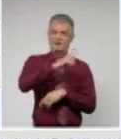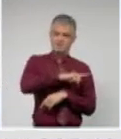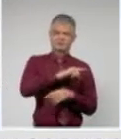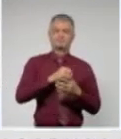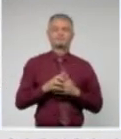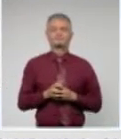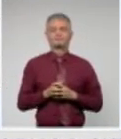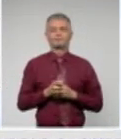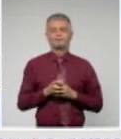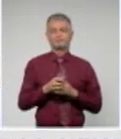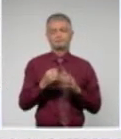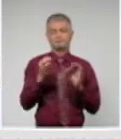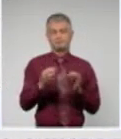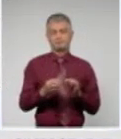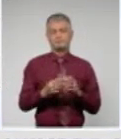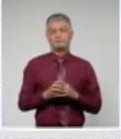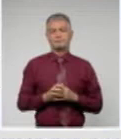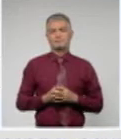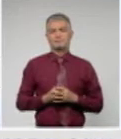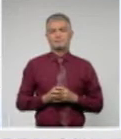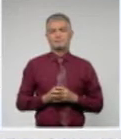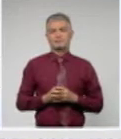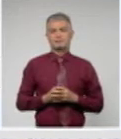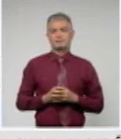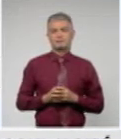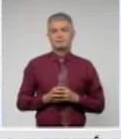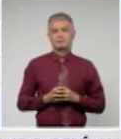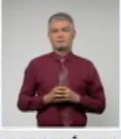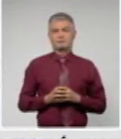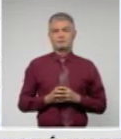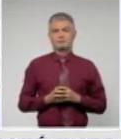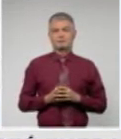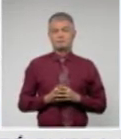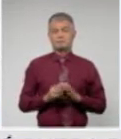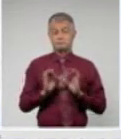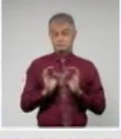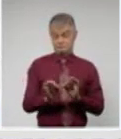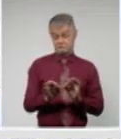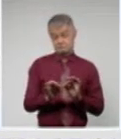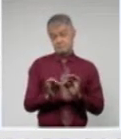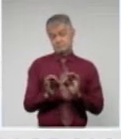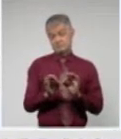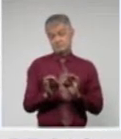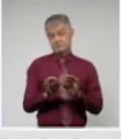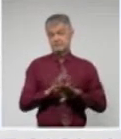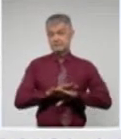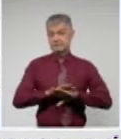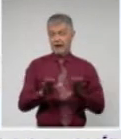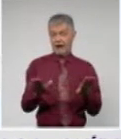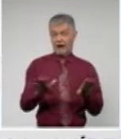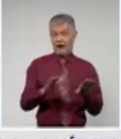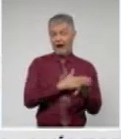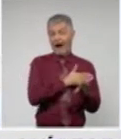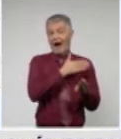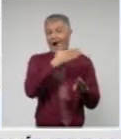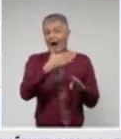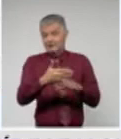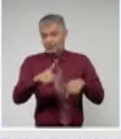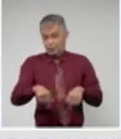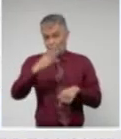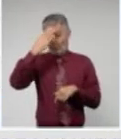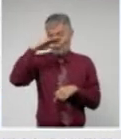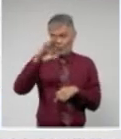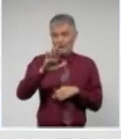6,742 samples processed, 36 tested positive for COVID-19. That's